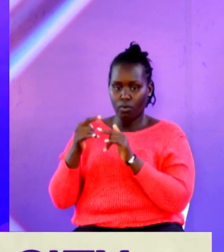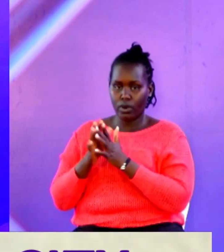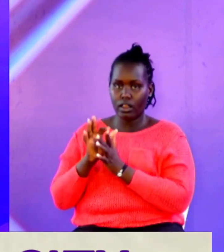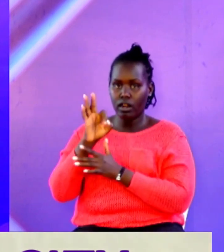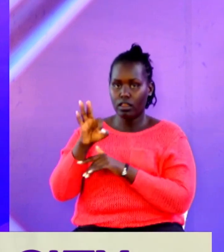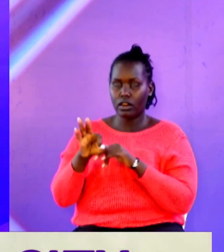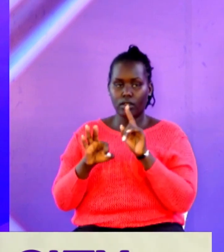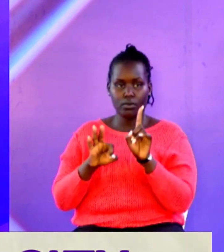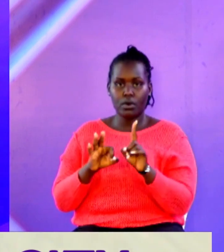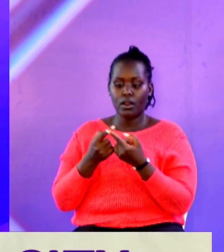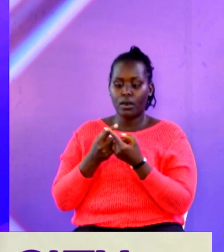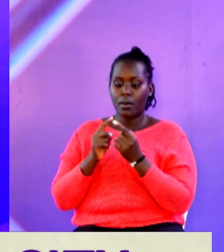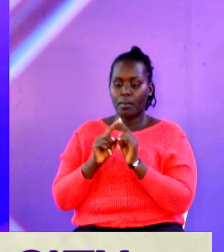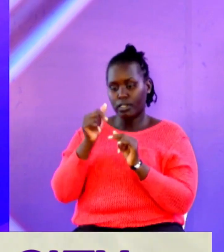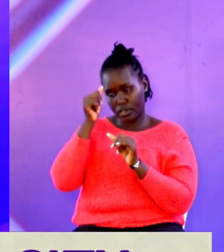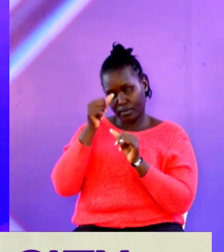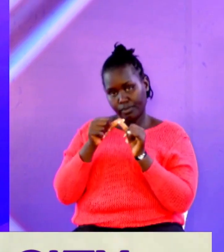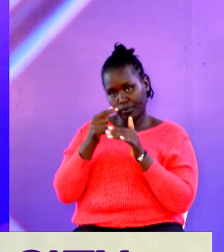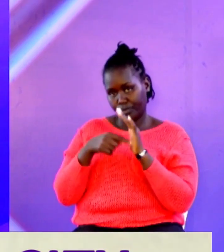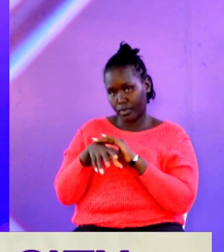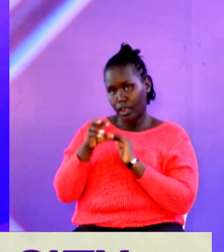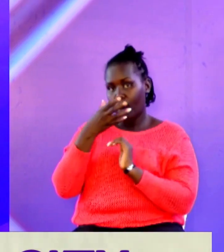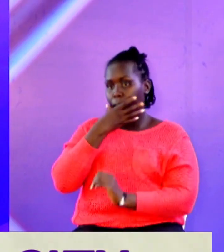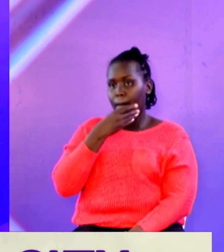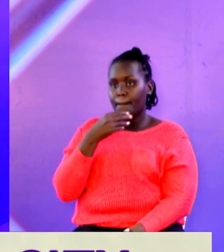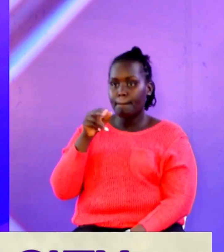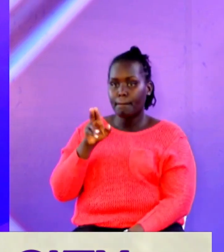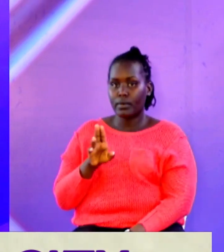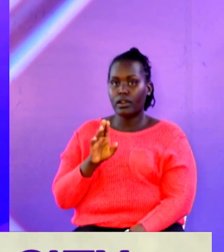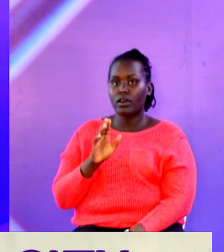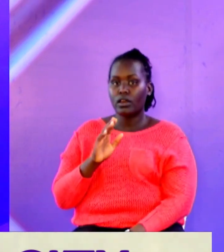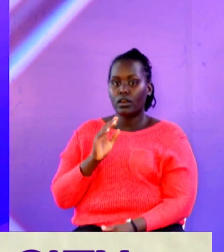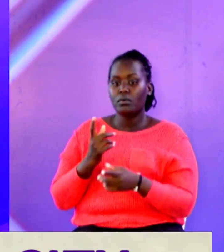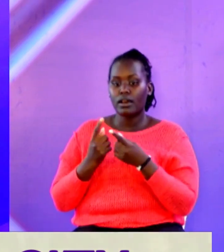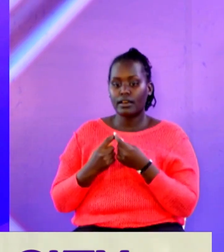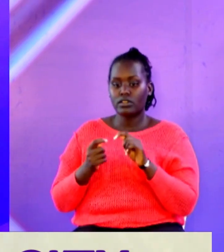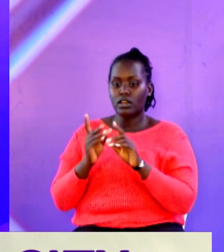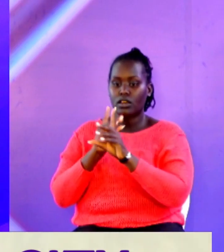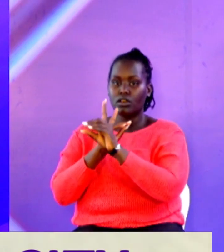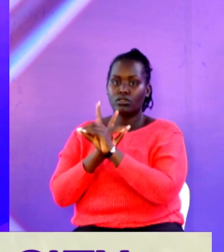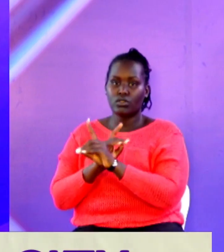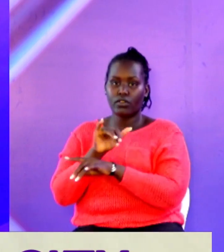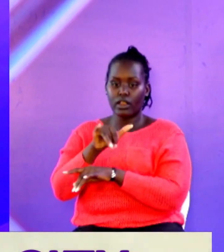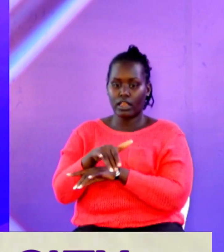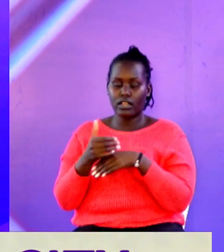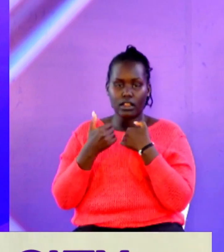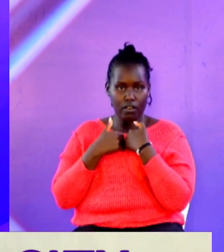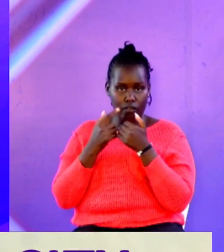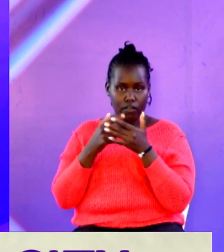3-1, but remember, Manchester United are at Old Trafford, so they will be trying to defend that. They will have